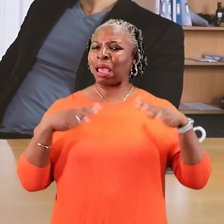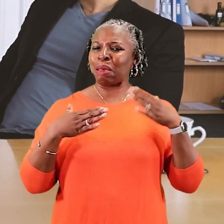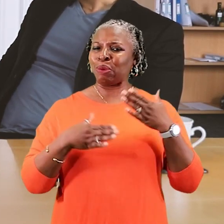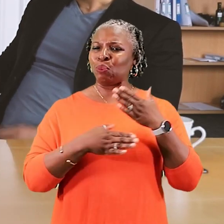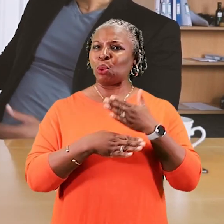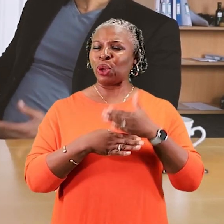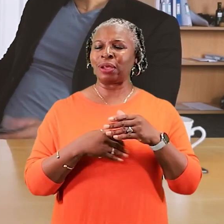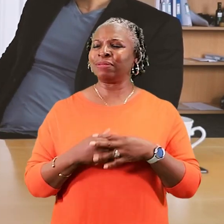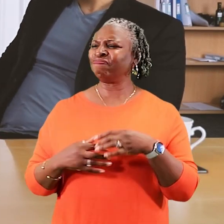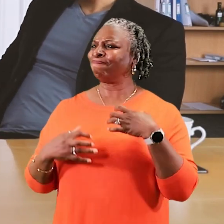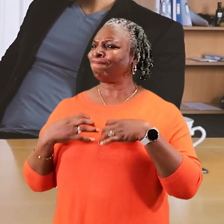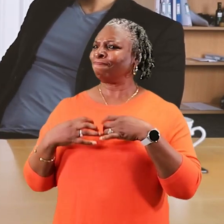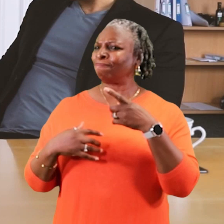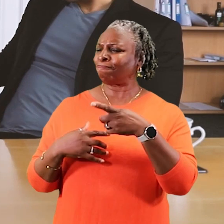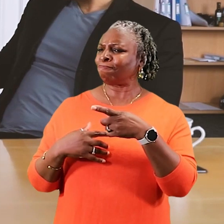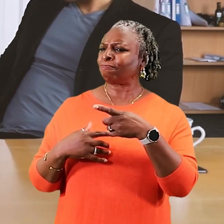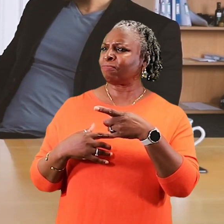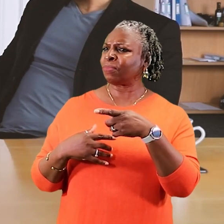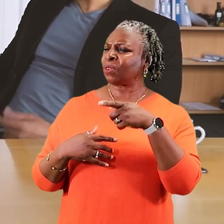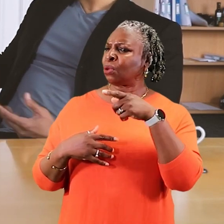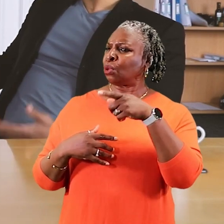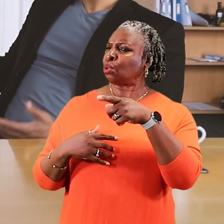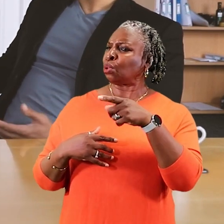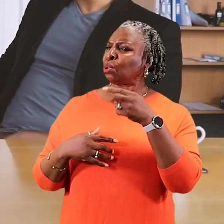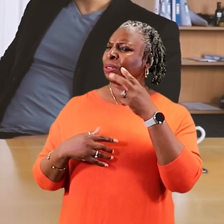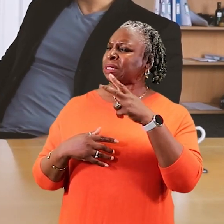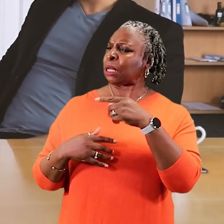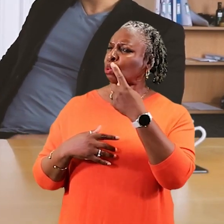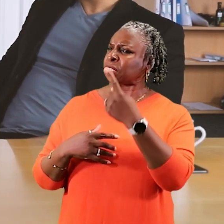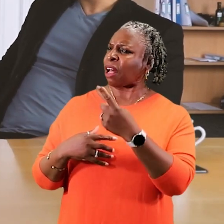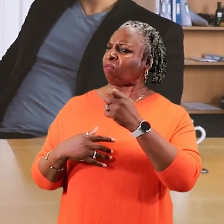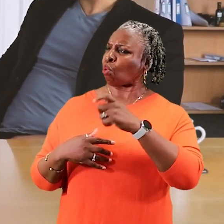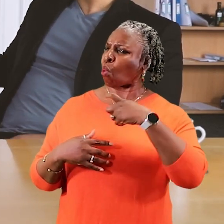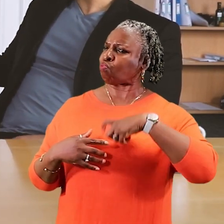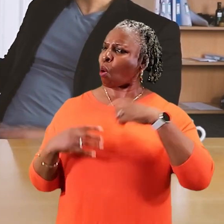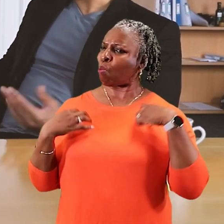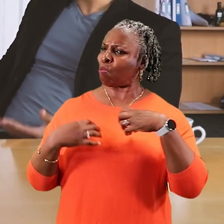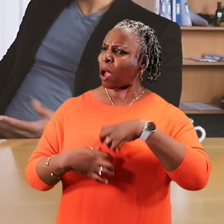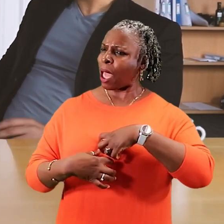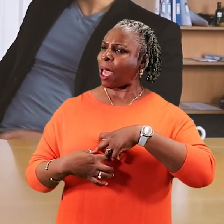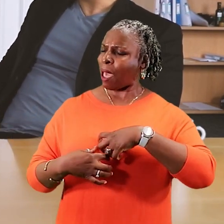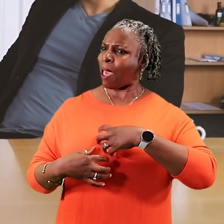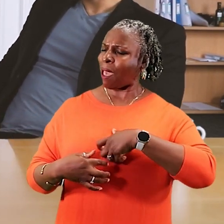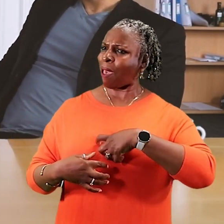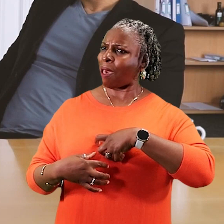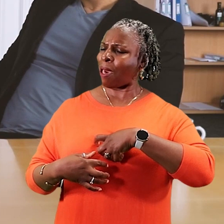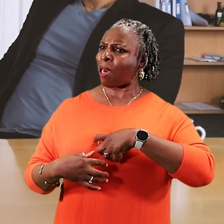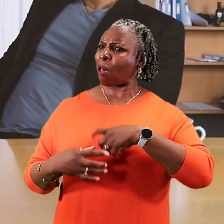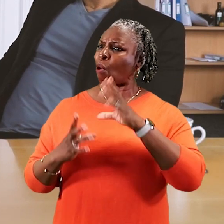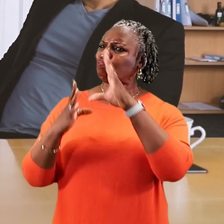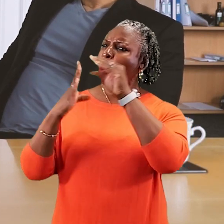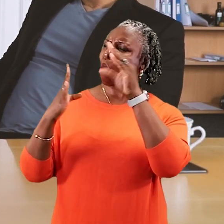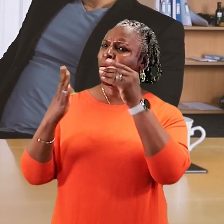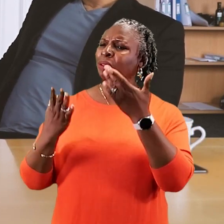work. I'd be interested to know, in light of that, do you see yourself as a bit of a role model for both women and for black people? You can't